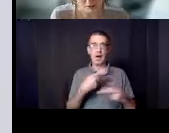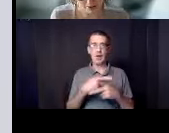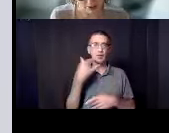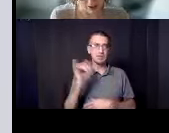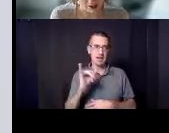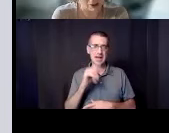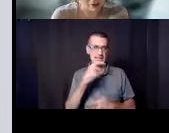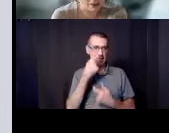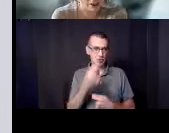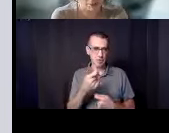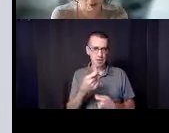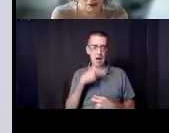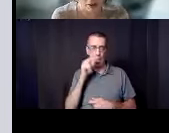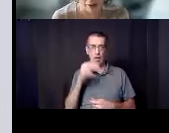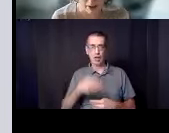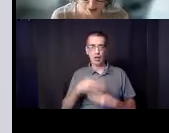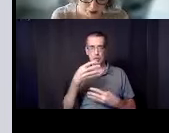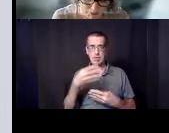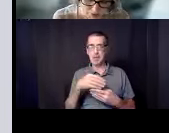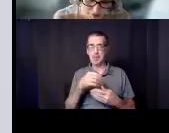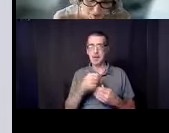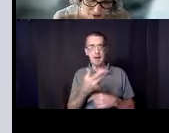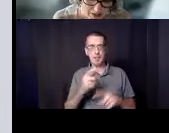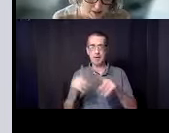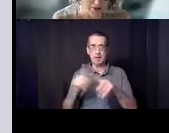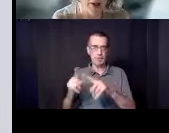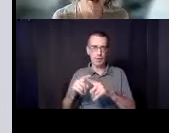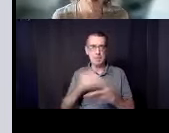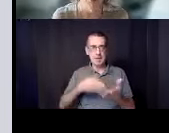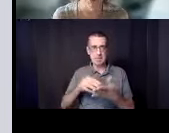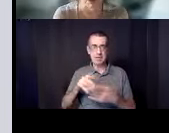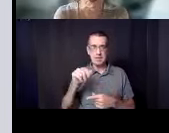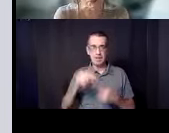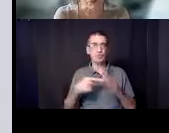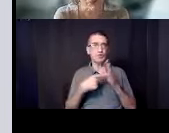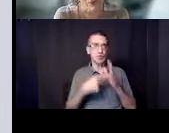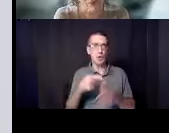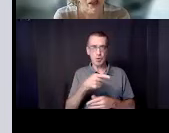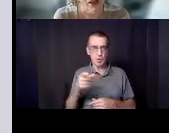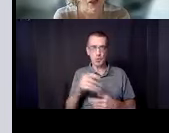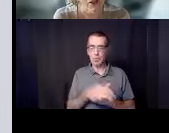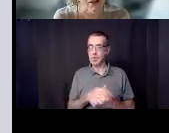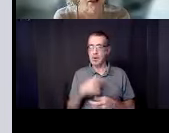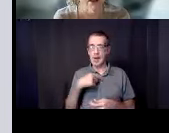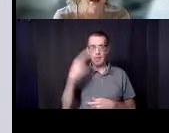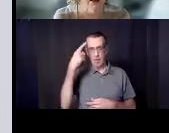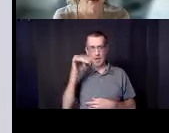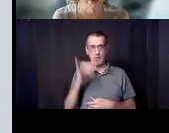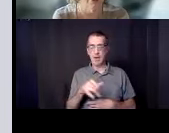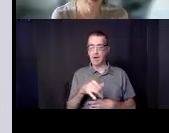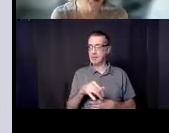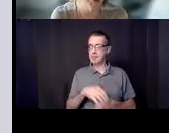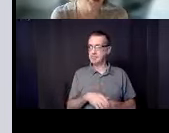it was interesting. I looked up a number of different pieces of data to show you. And I thought that